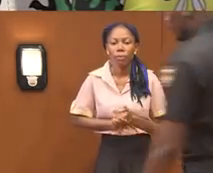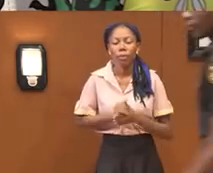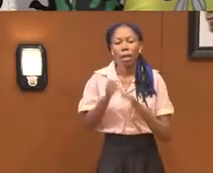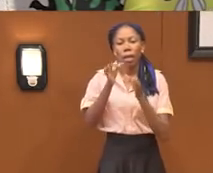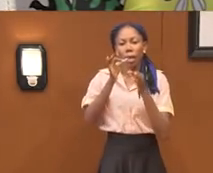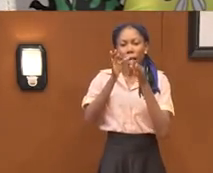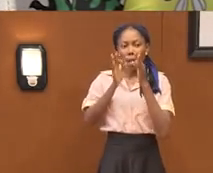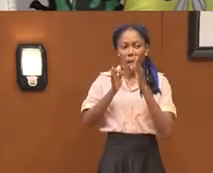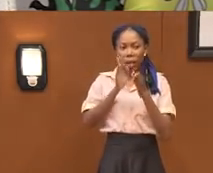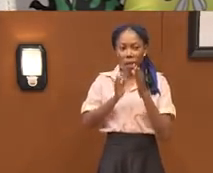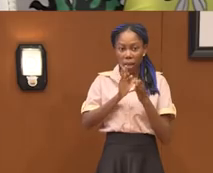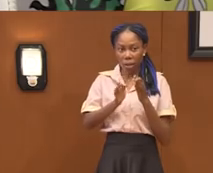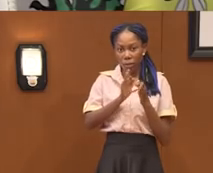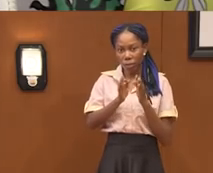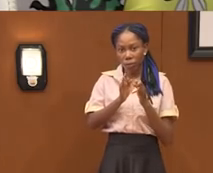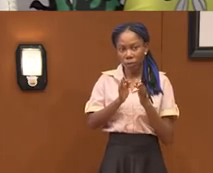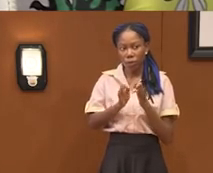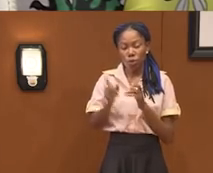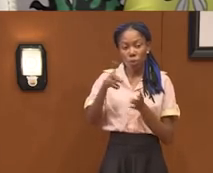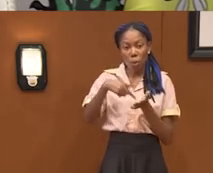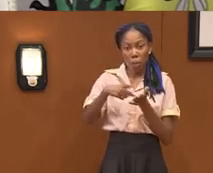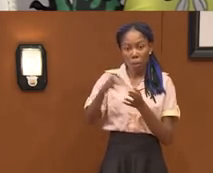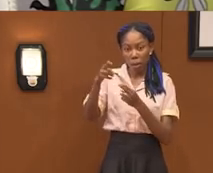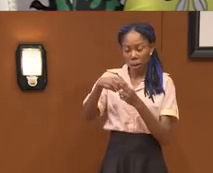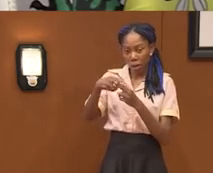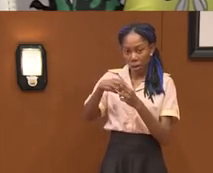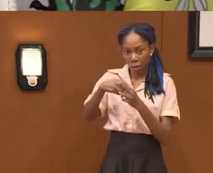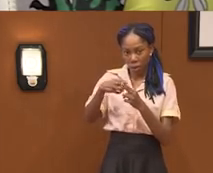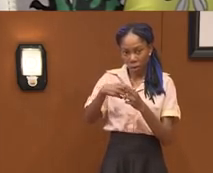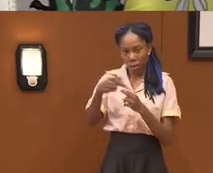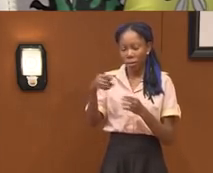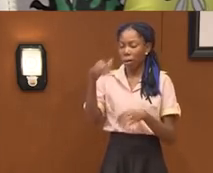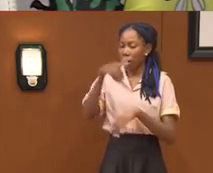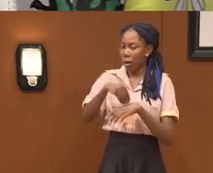If you pay rent for a premises